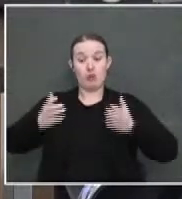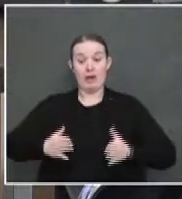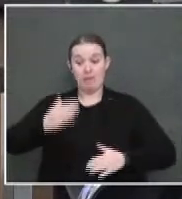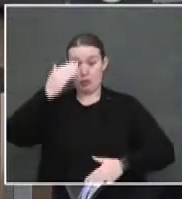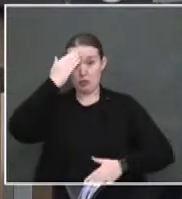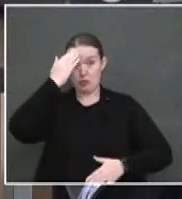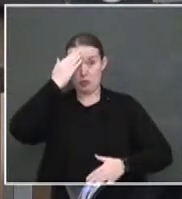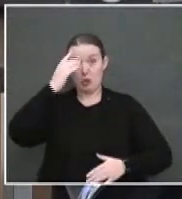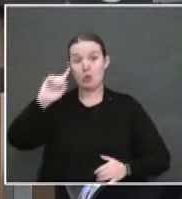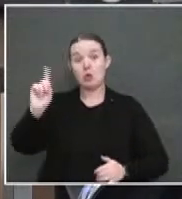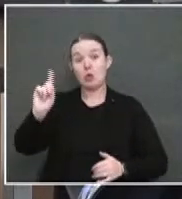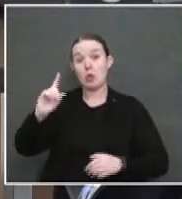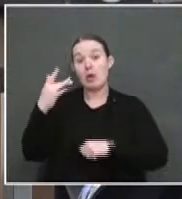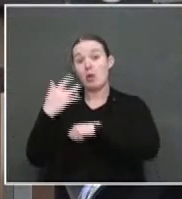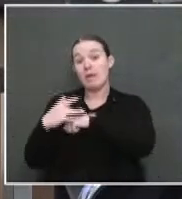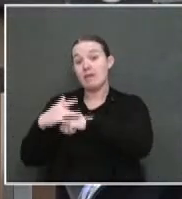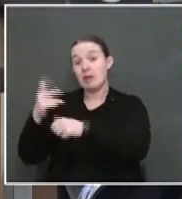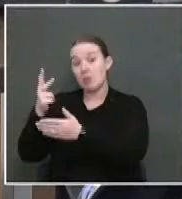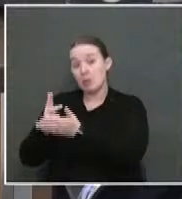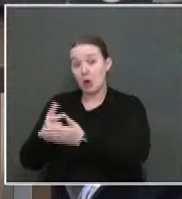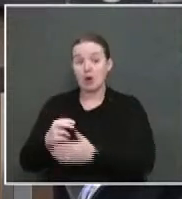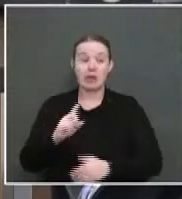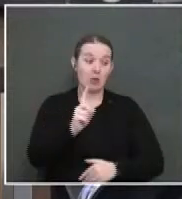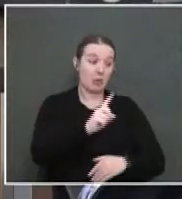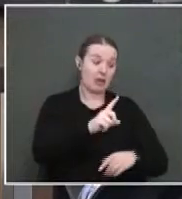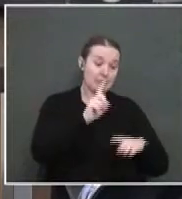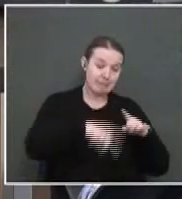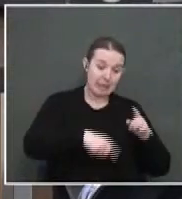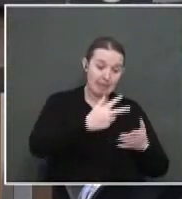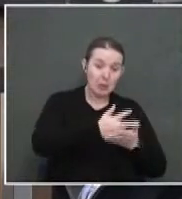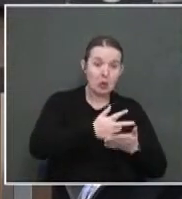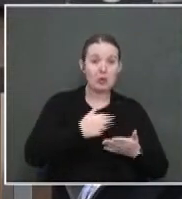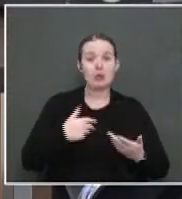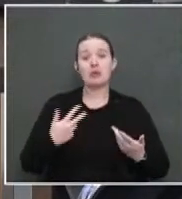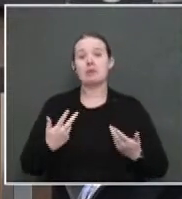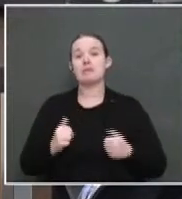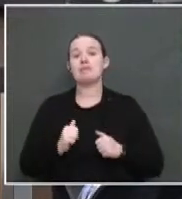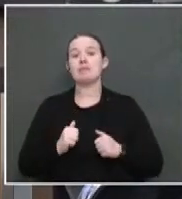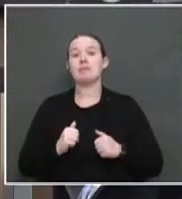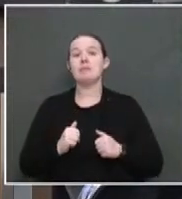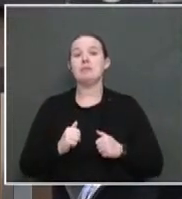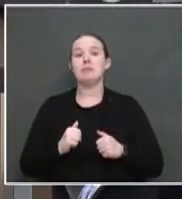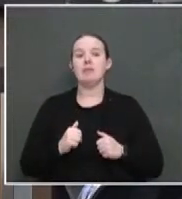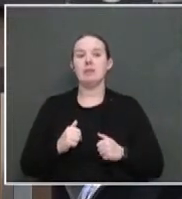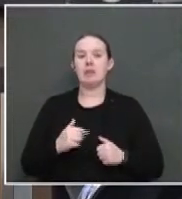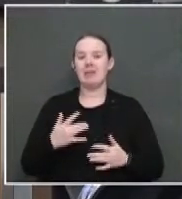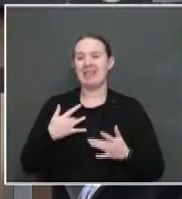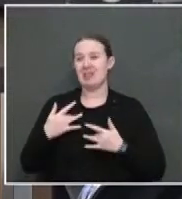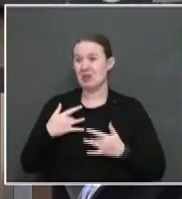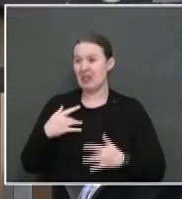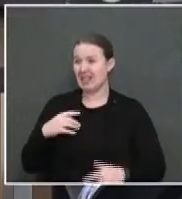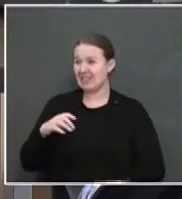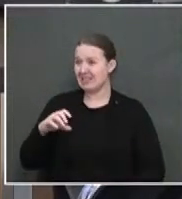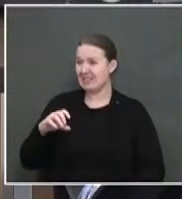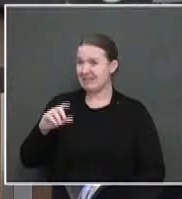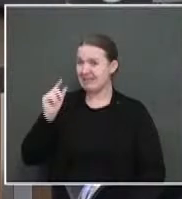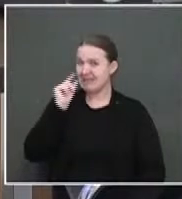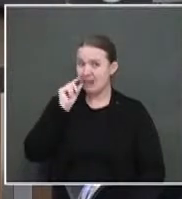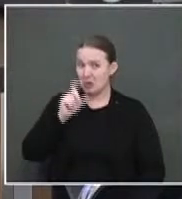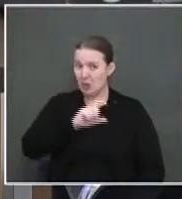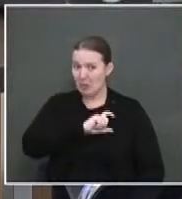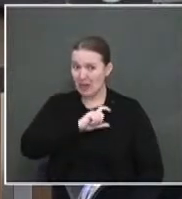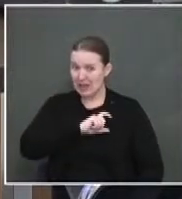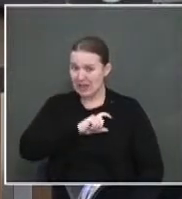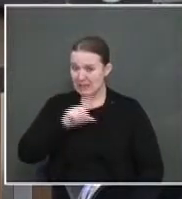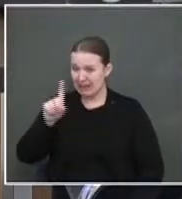know where they can and can't park. But here's my concern. Is it going to be SAPD that's going to be